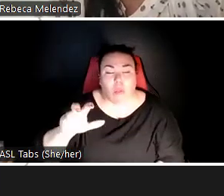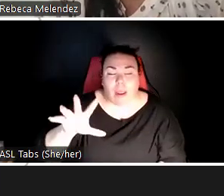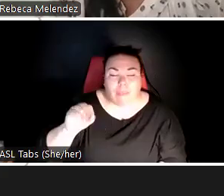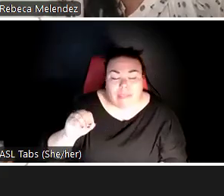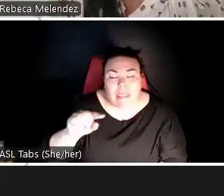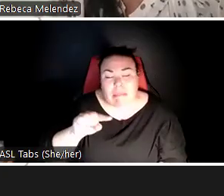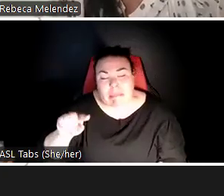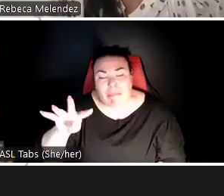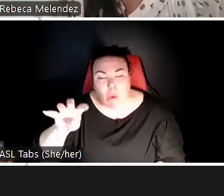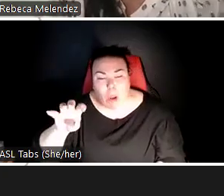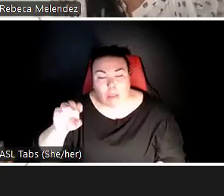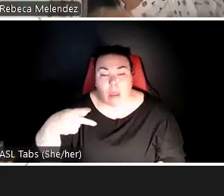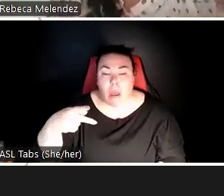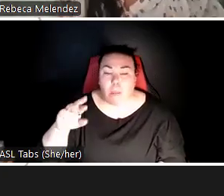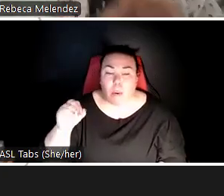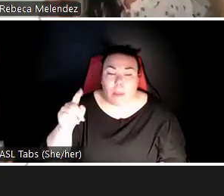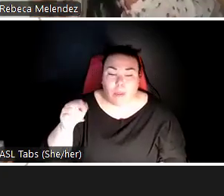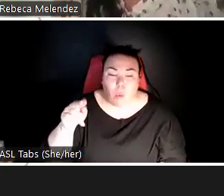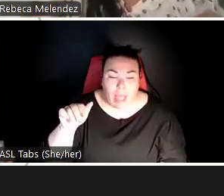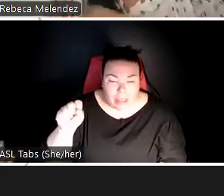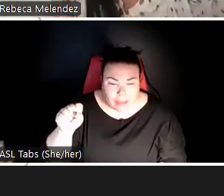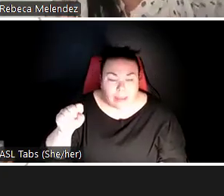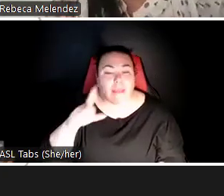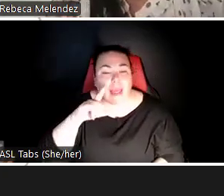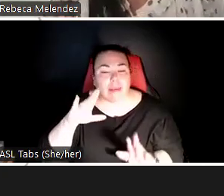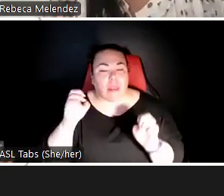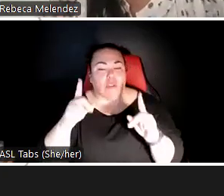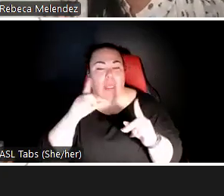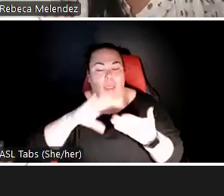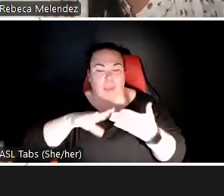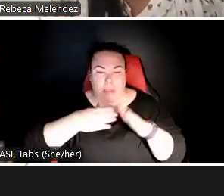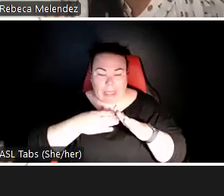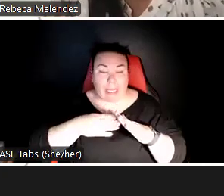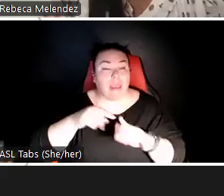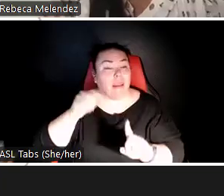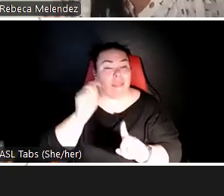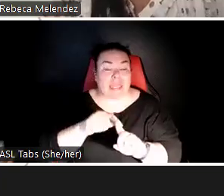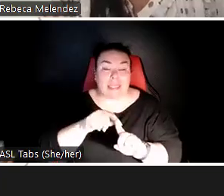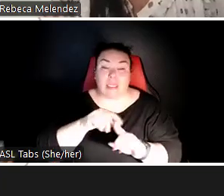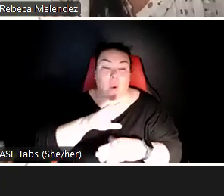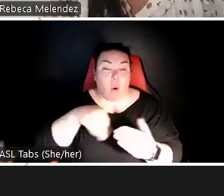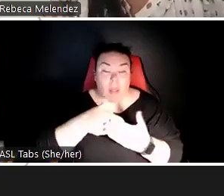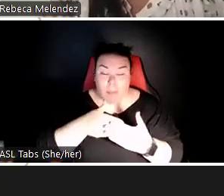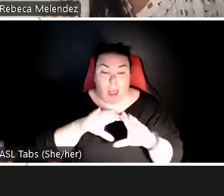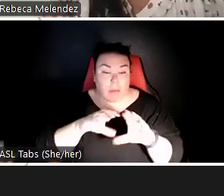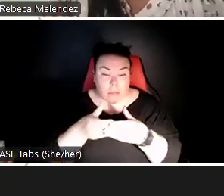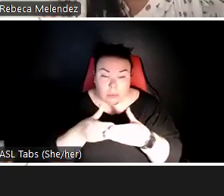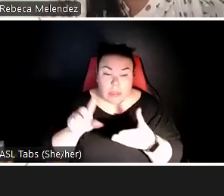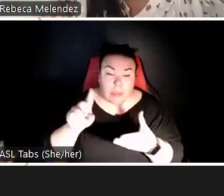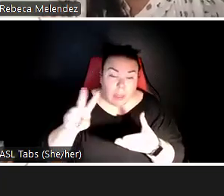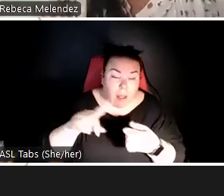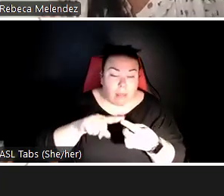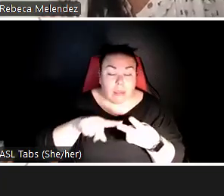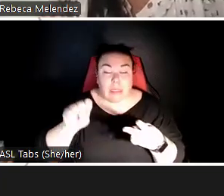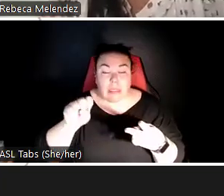sexual assault. And all of this, like I said, is built around sexual assault, domestic violence, HIV and AIDS, and human